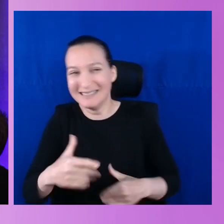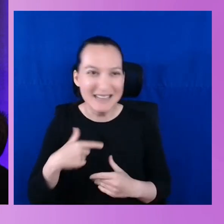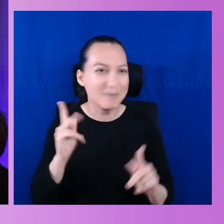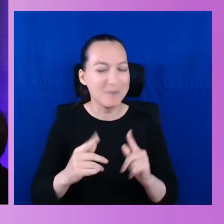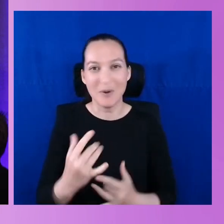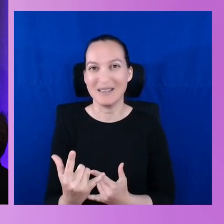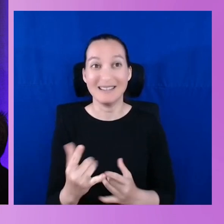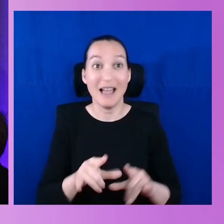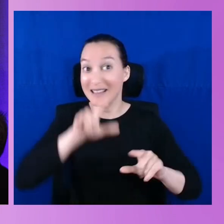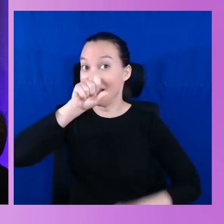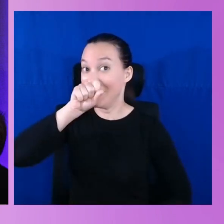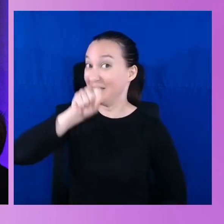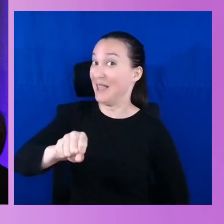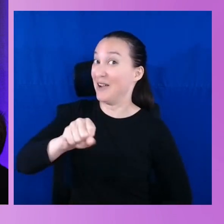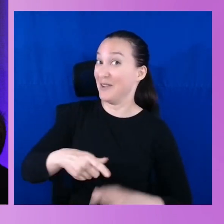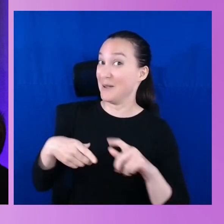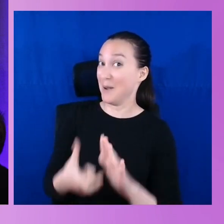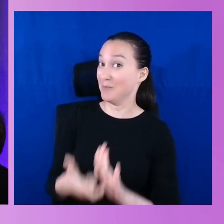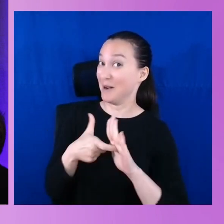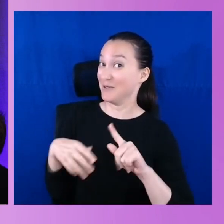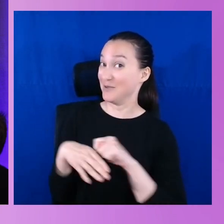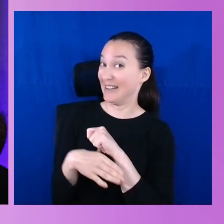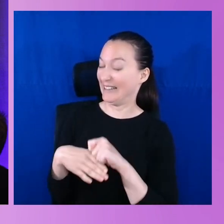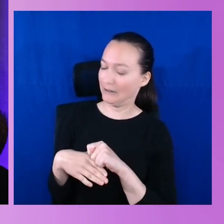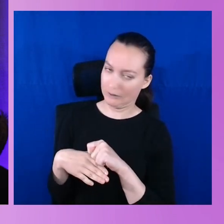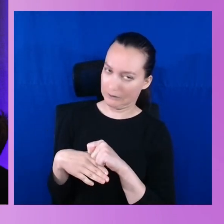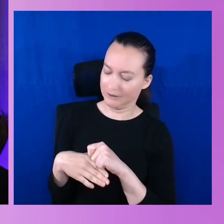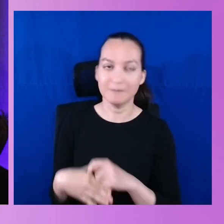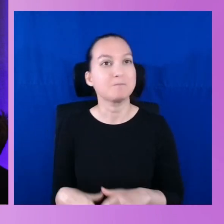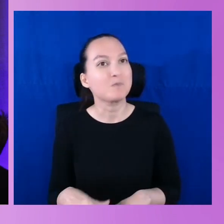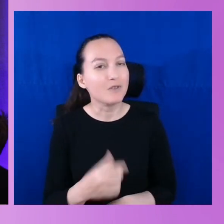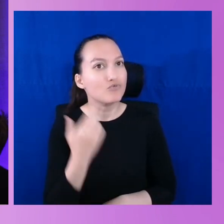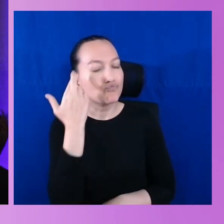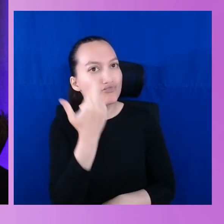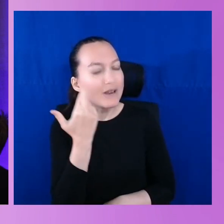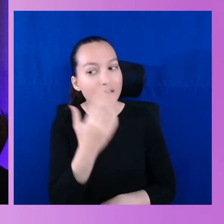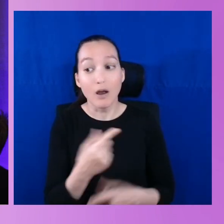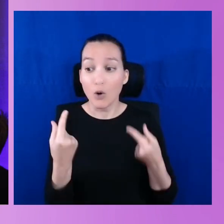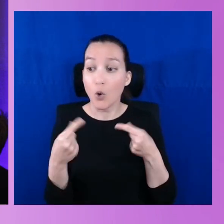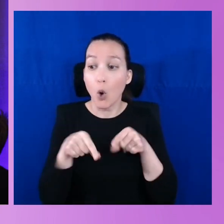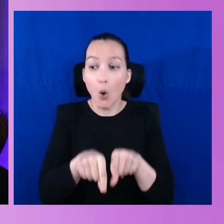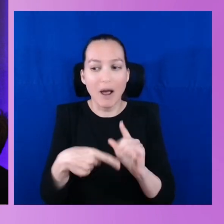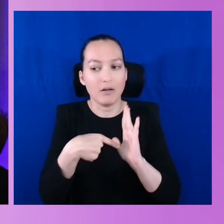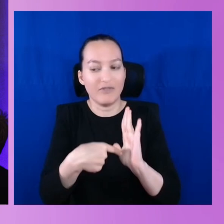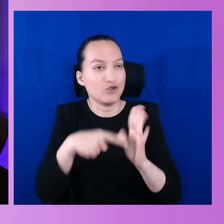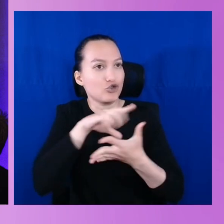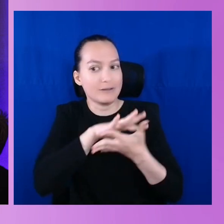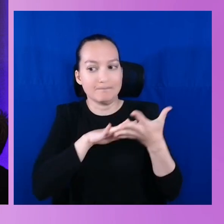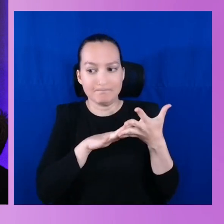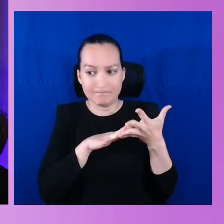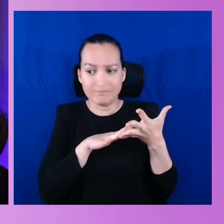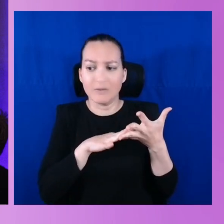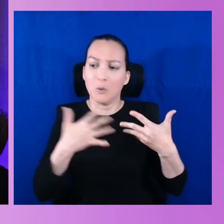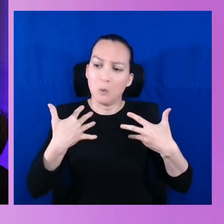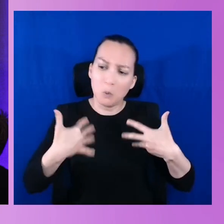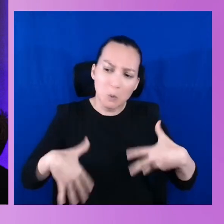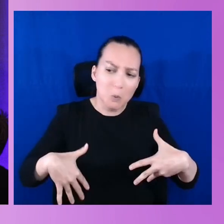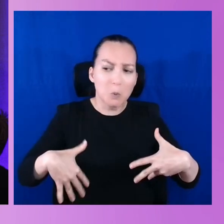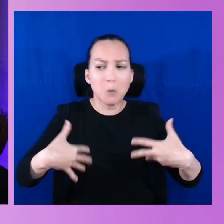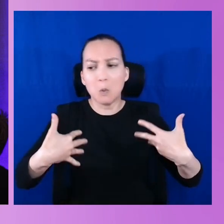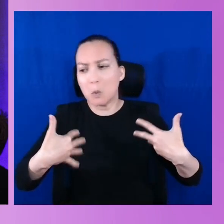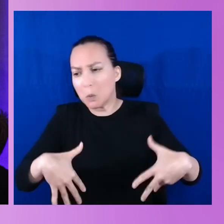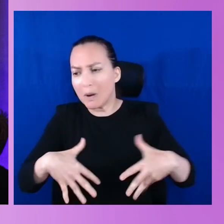mandatory training. Yeah. But we did it because the Copilot features are so important to